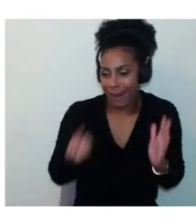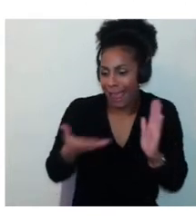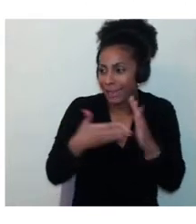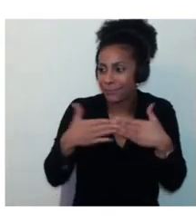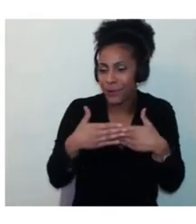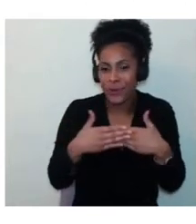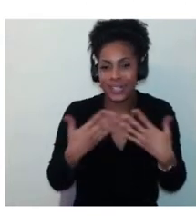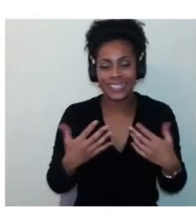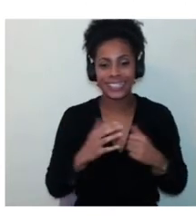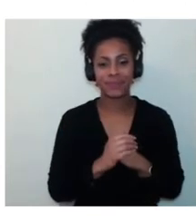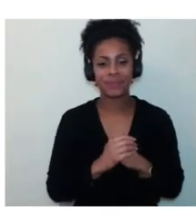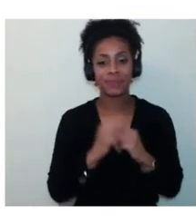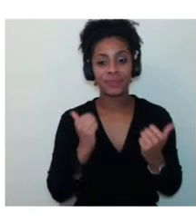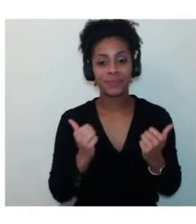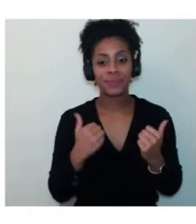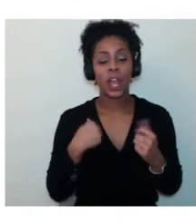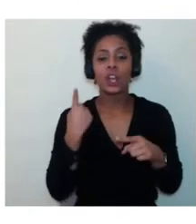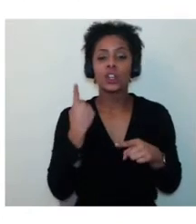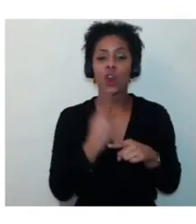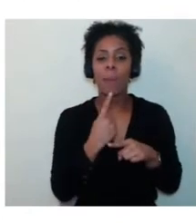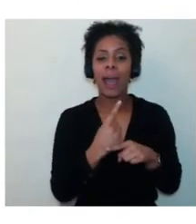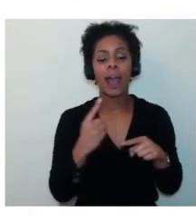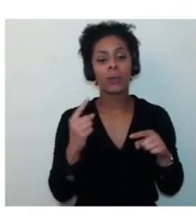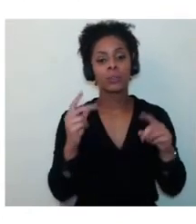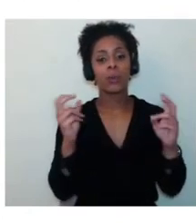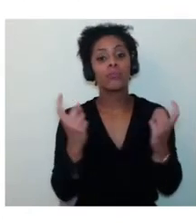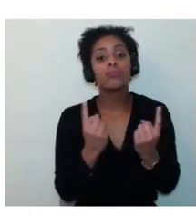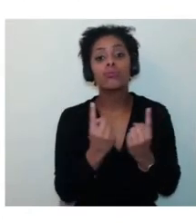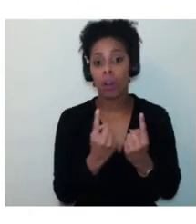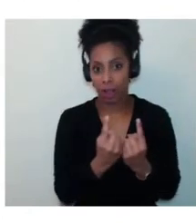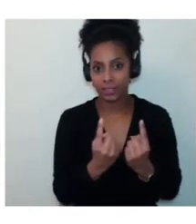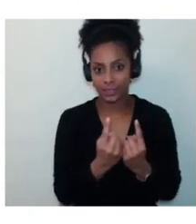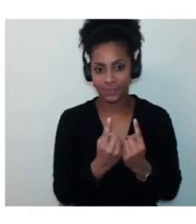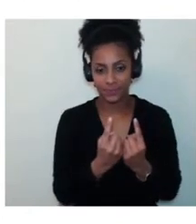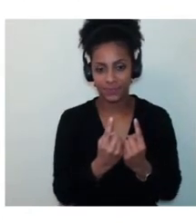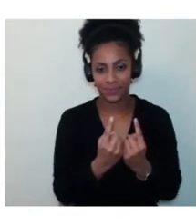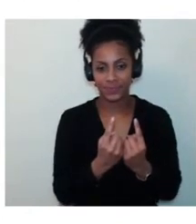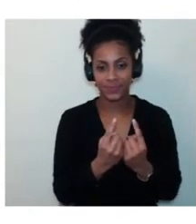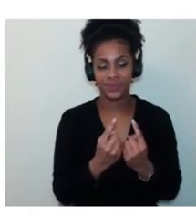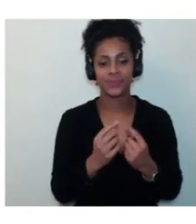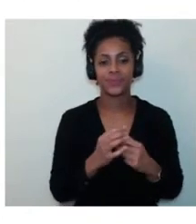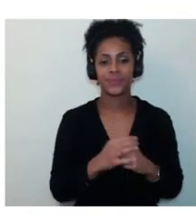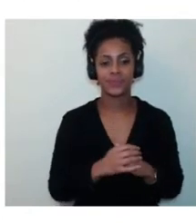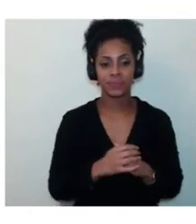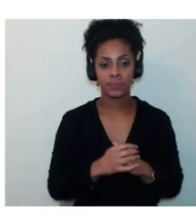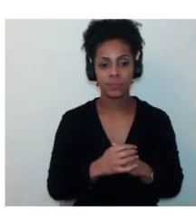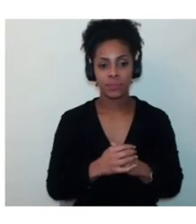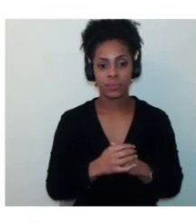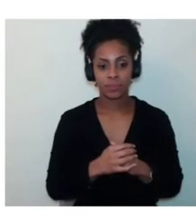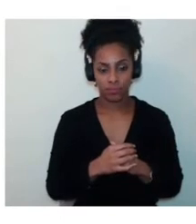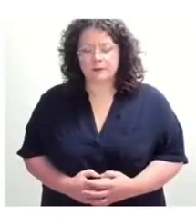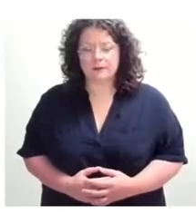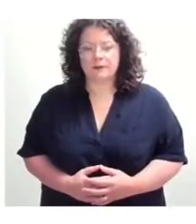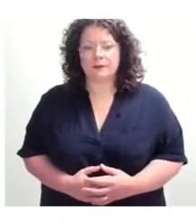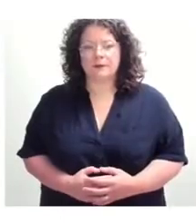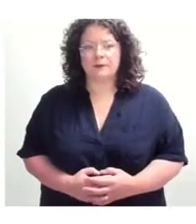Should we talk about product? Everyone's in the game one way or another. We'll start off, I think, by talking